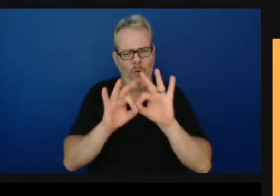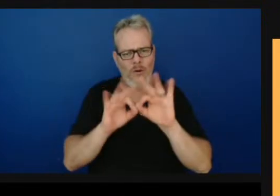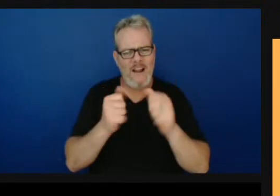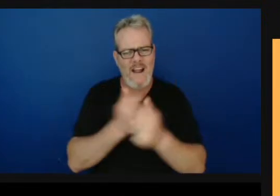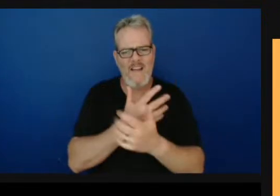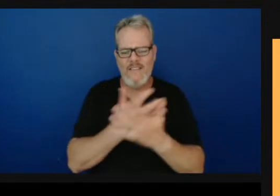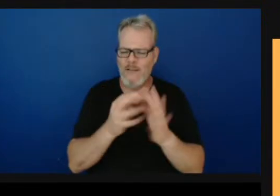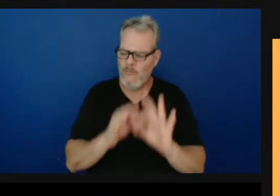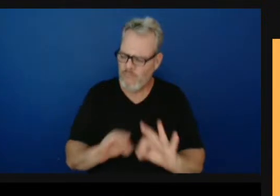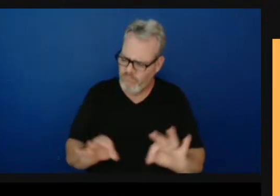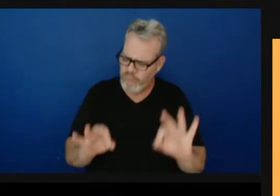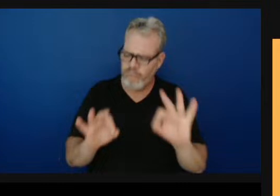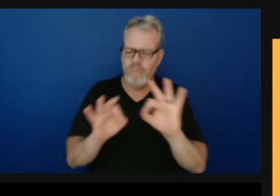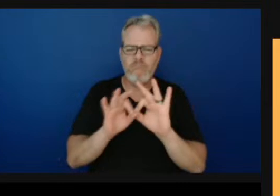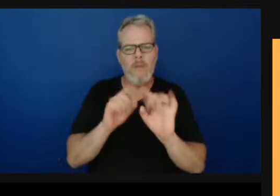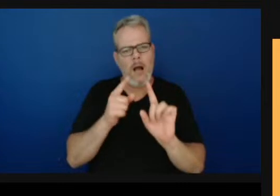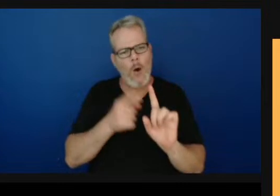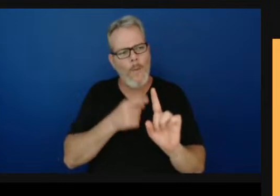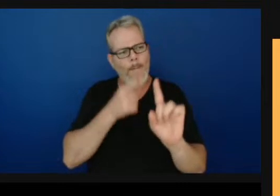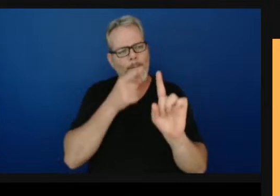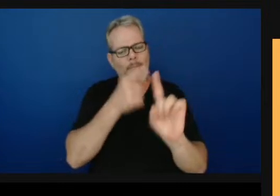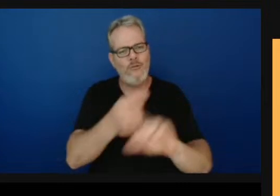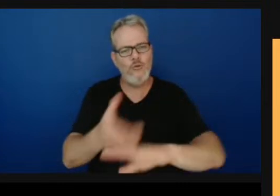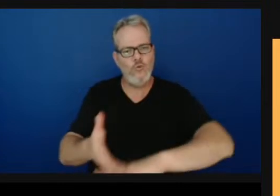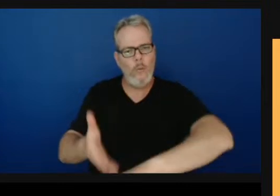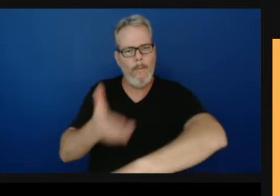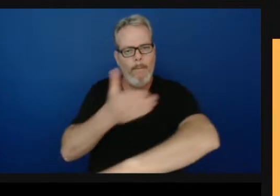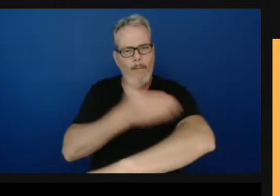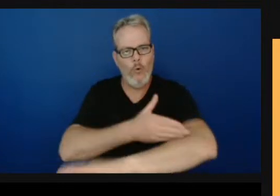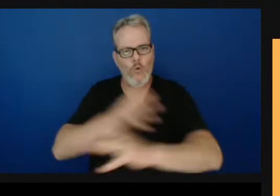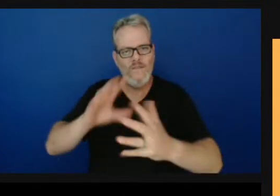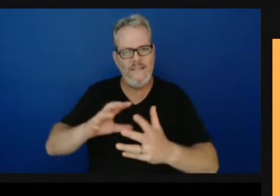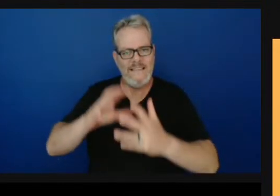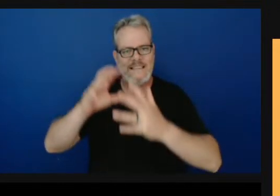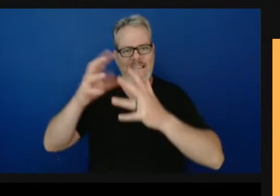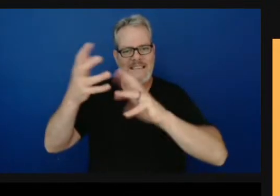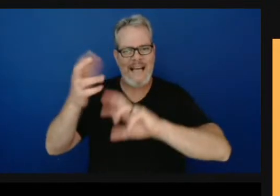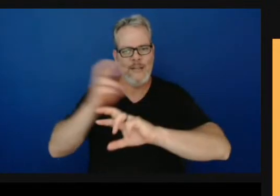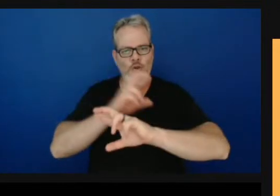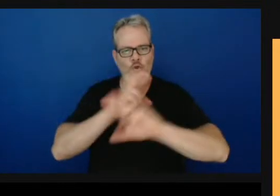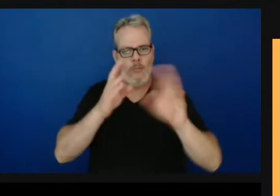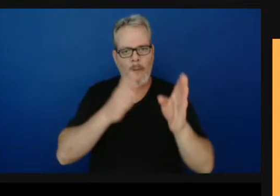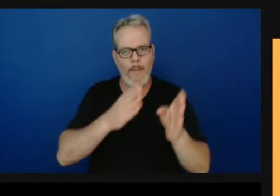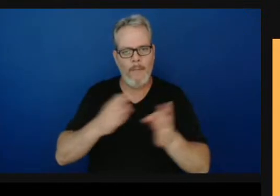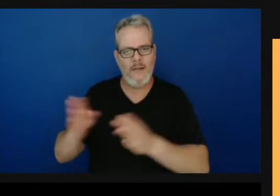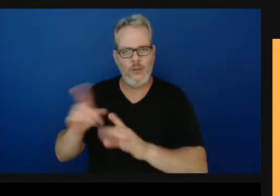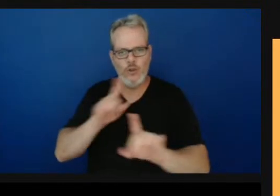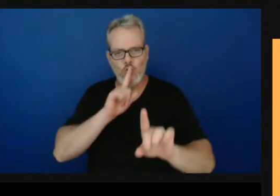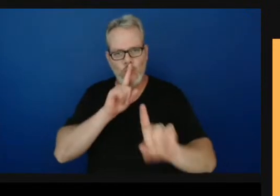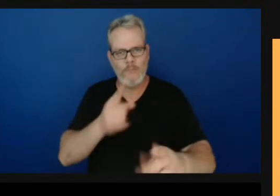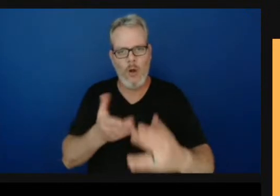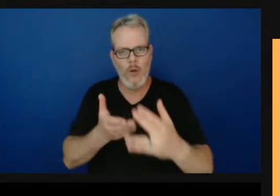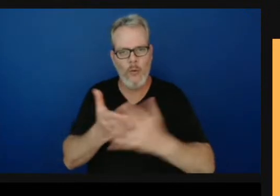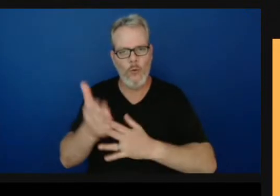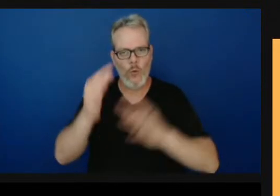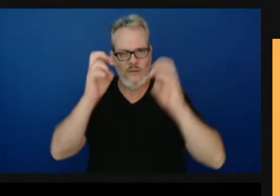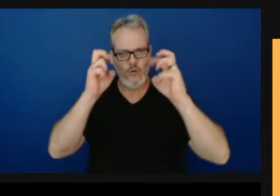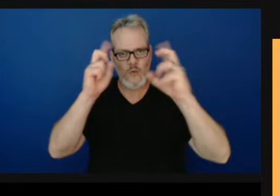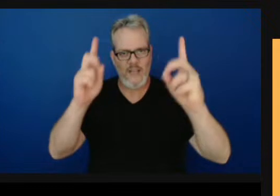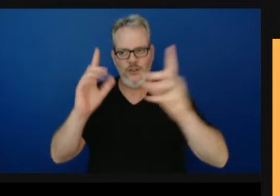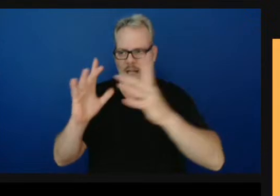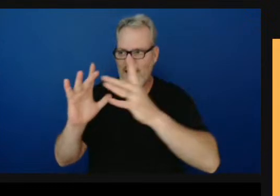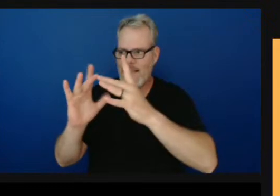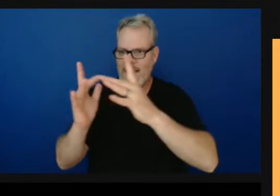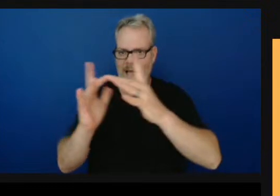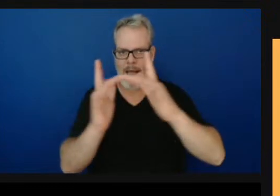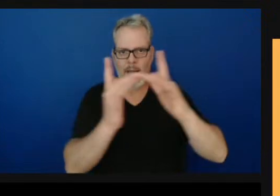our mission to improve disaster preparedness and response through education and network building. The networks